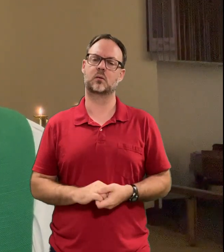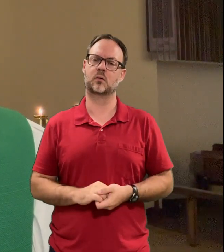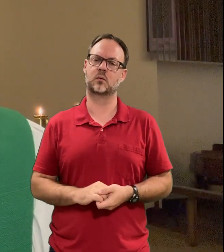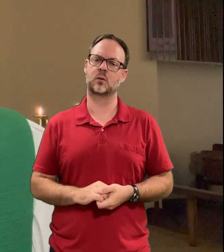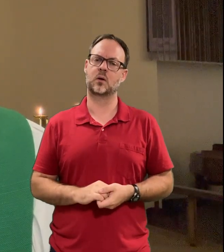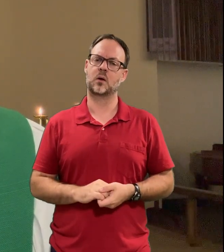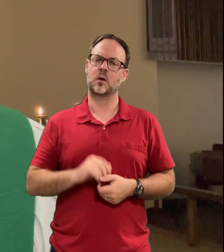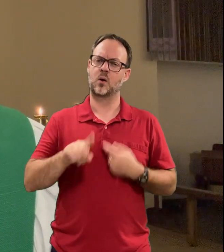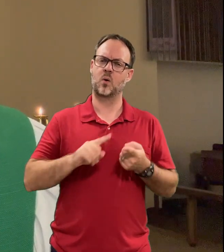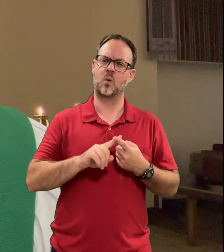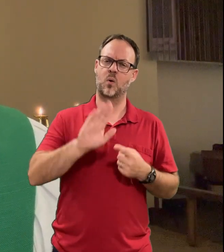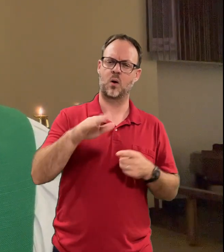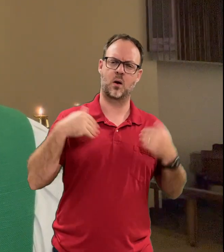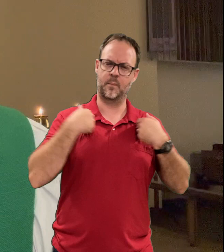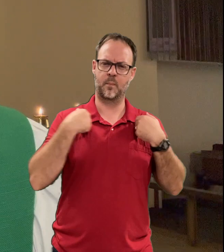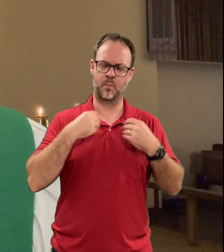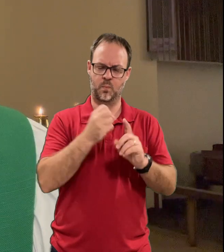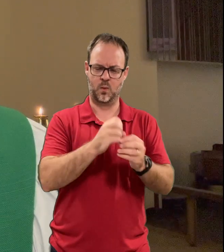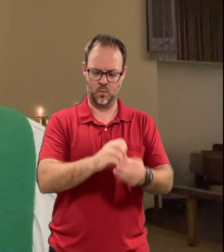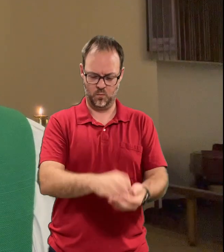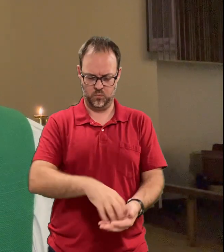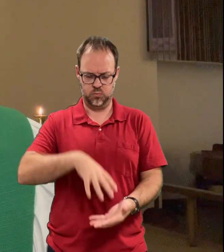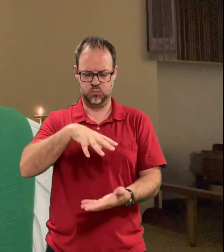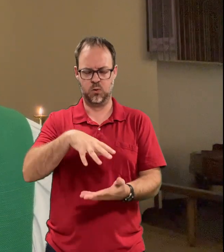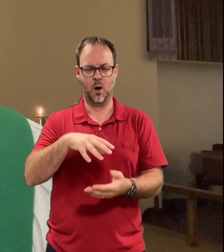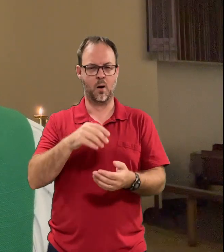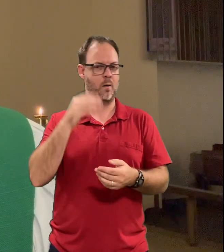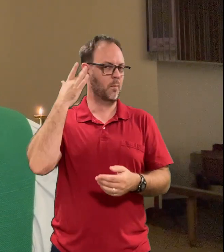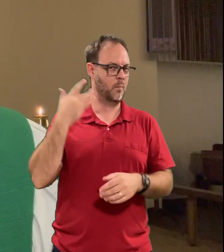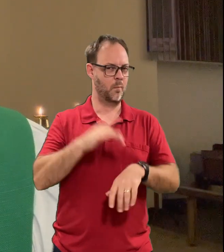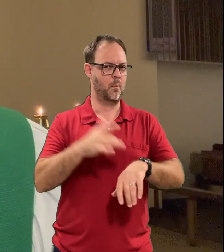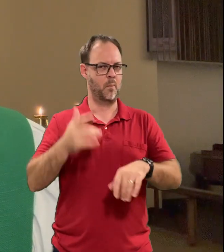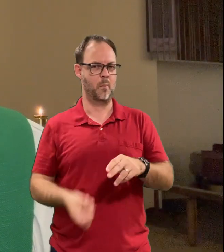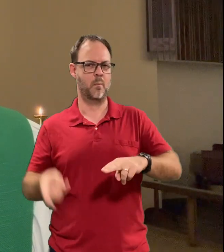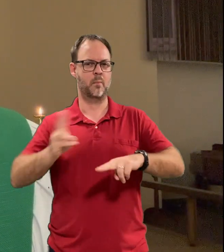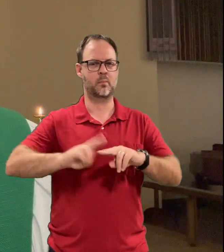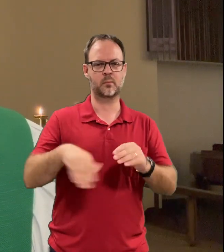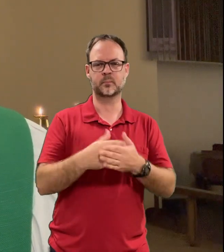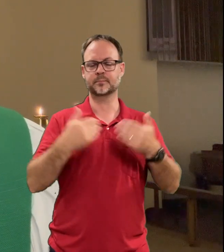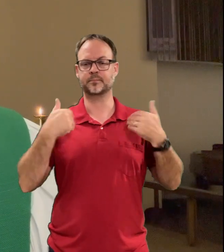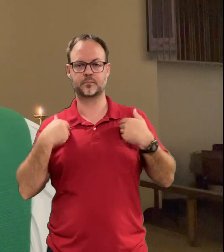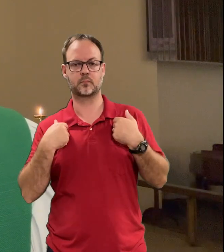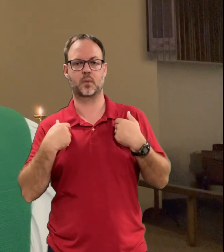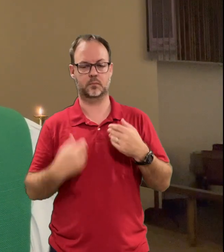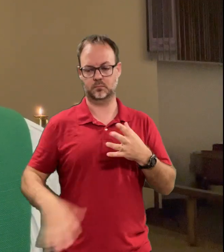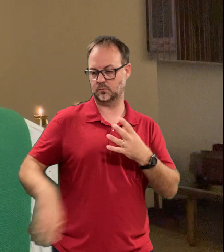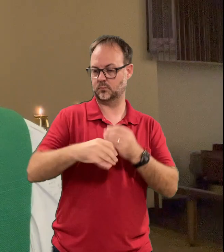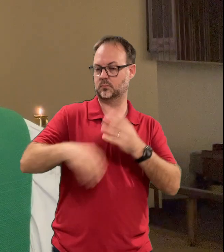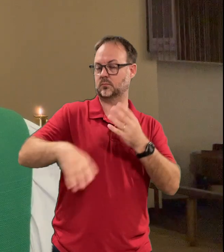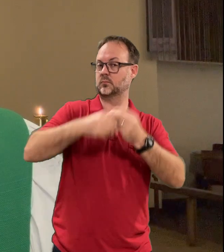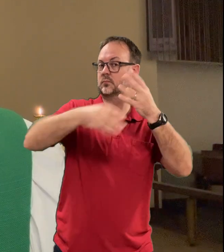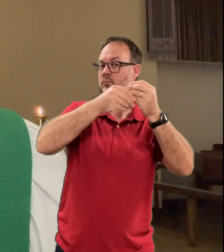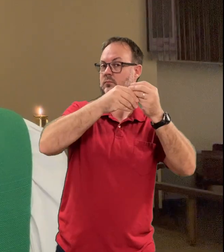down, when your herds and flocks grow large and your silver and gold increase and all you have is